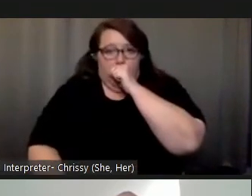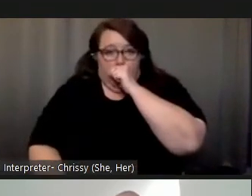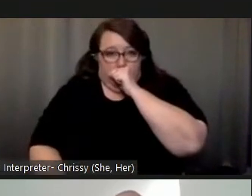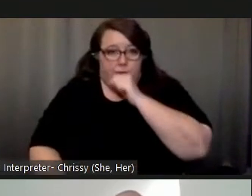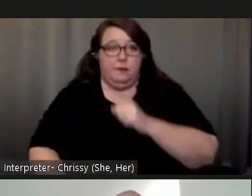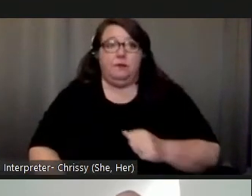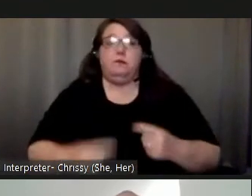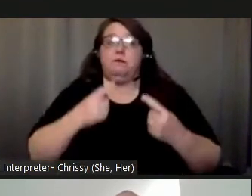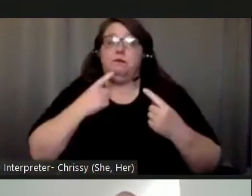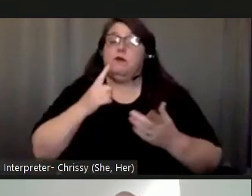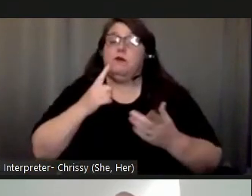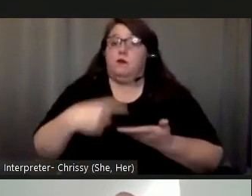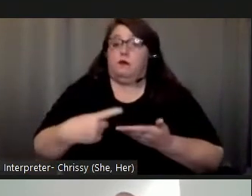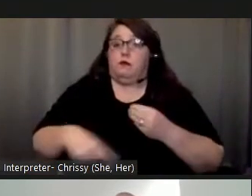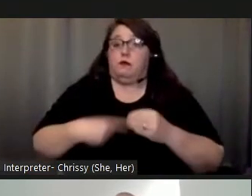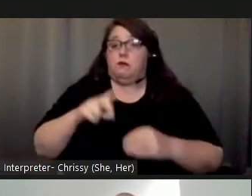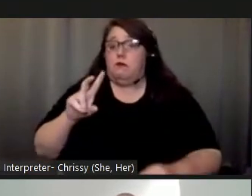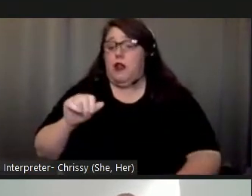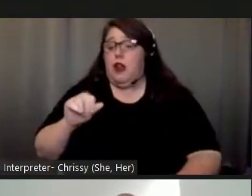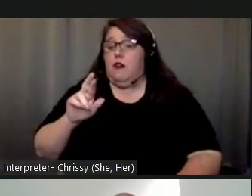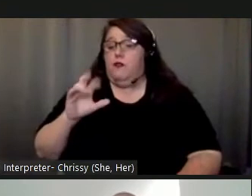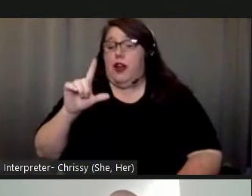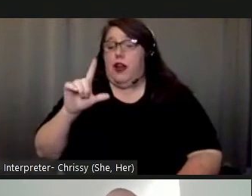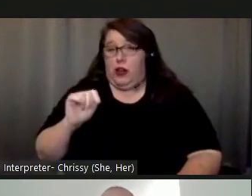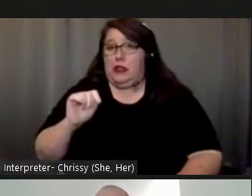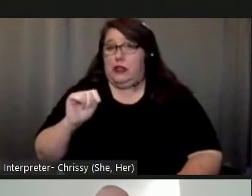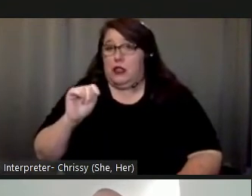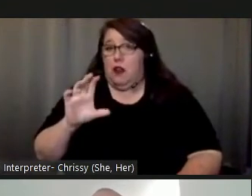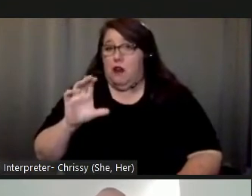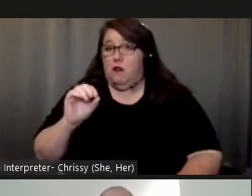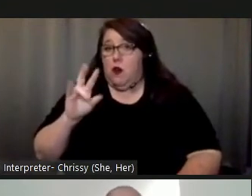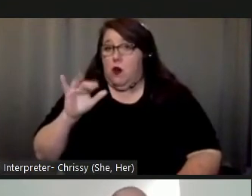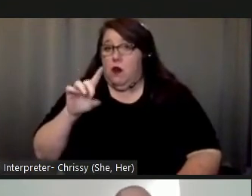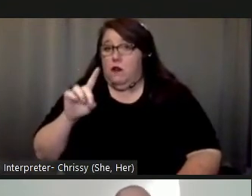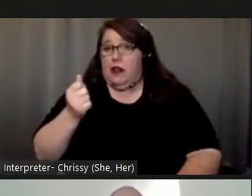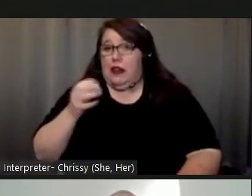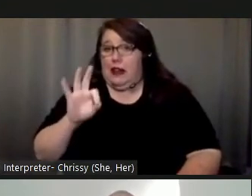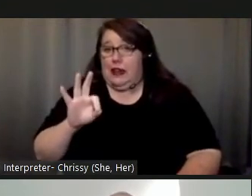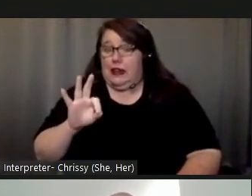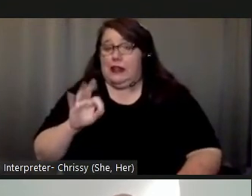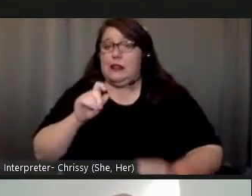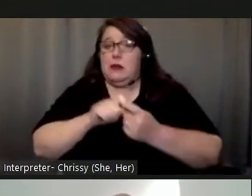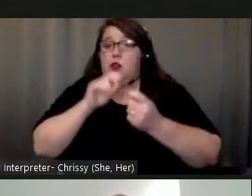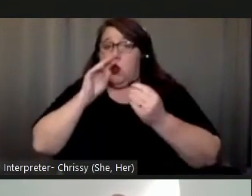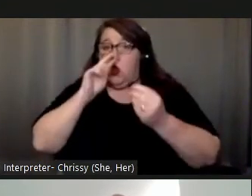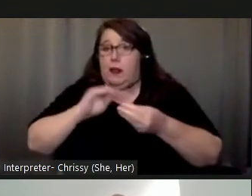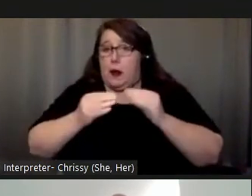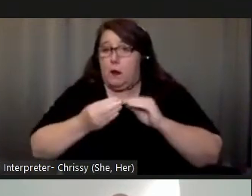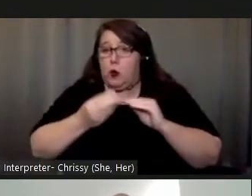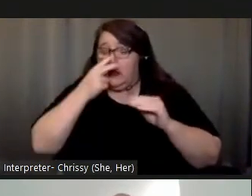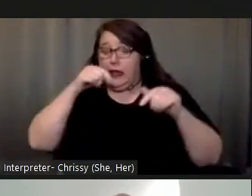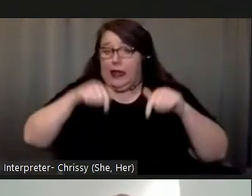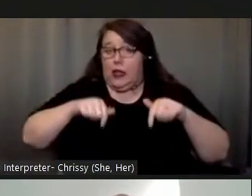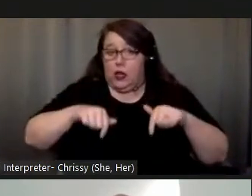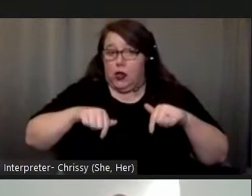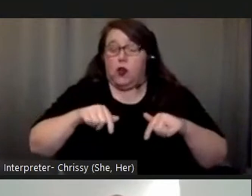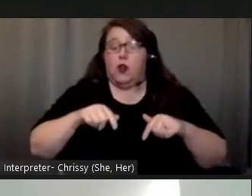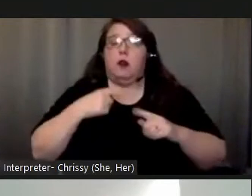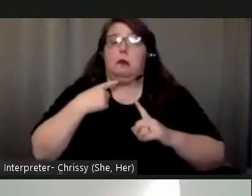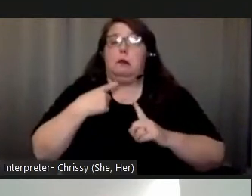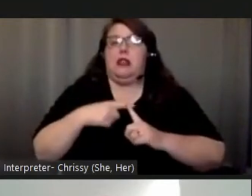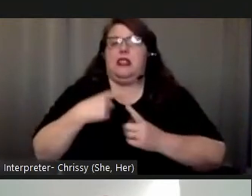Finally, I want to talk a little bit about variants of COVID-19, specifically looking at the numbers we're seeing in Colorado, and then talk a little bit about